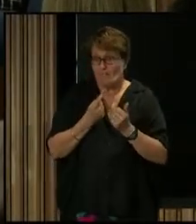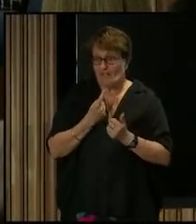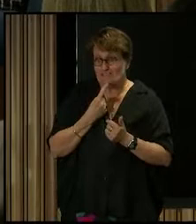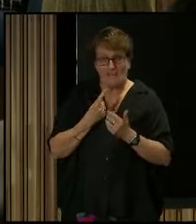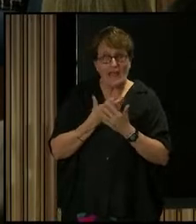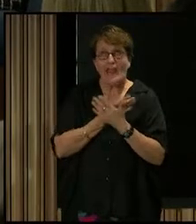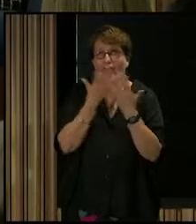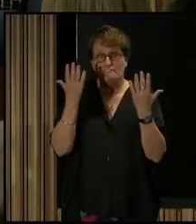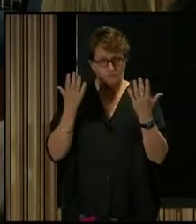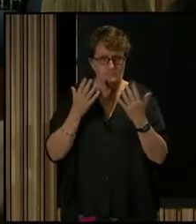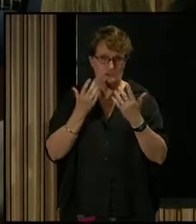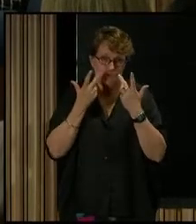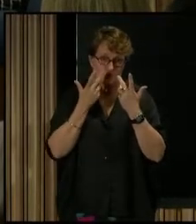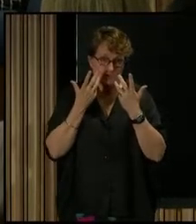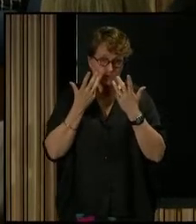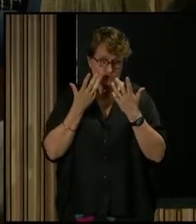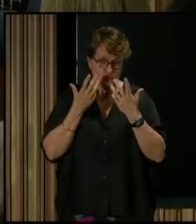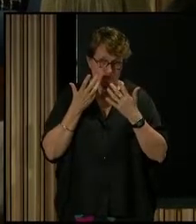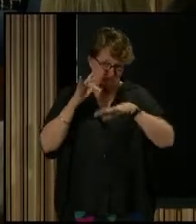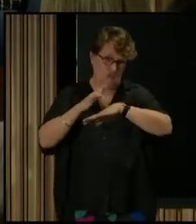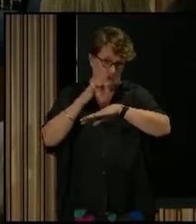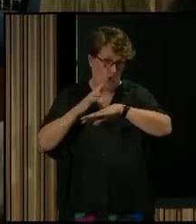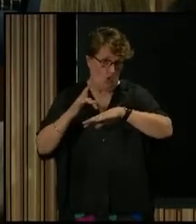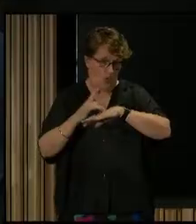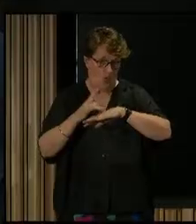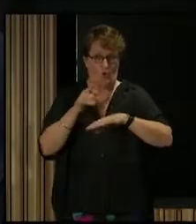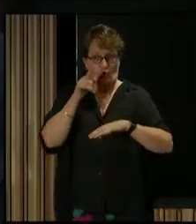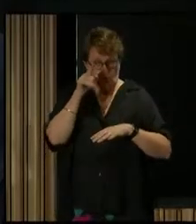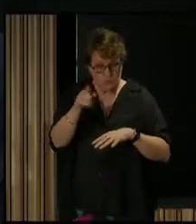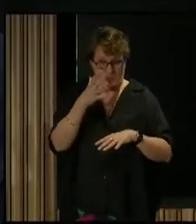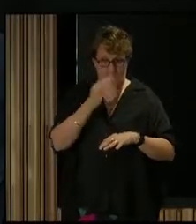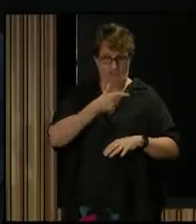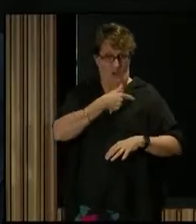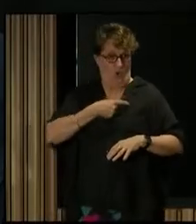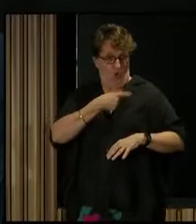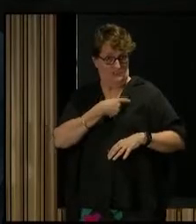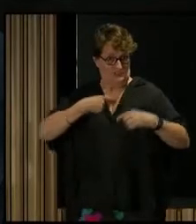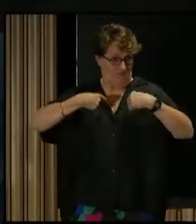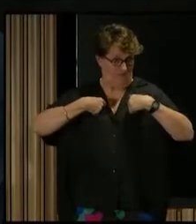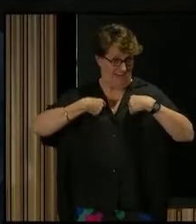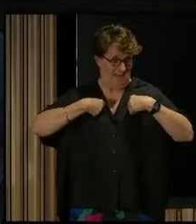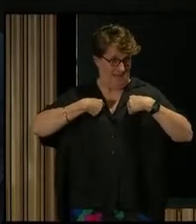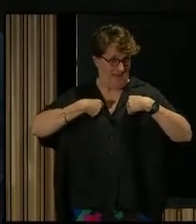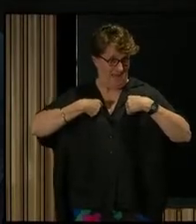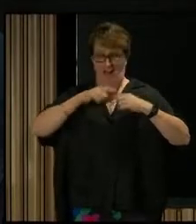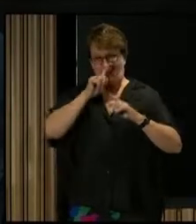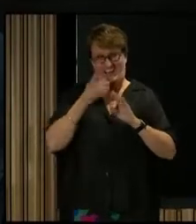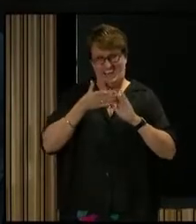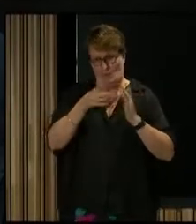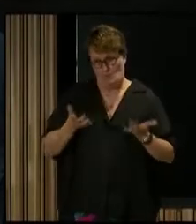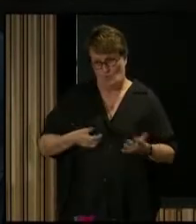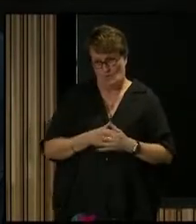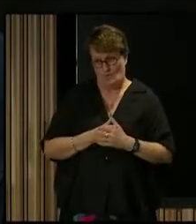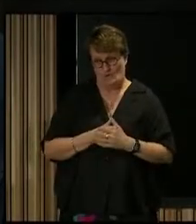show is, until you are honest with me, I will never know how to help you. So when you come to the